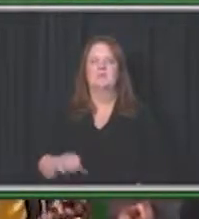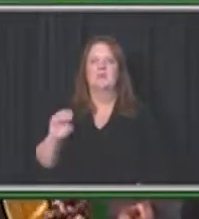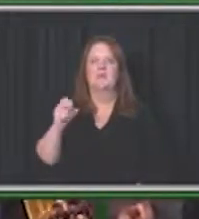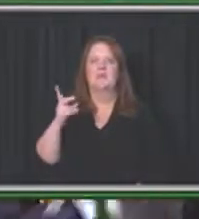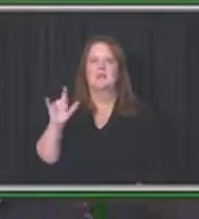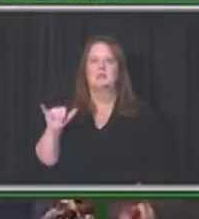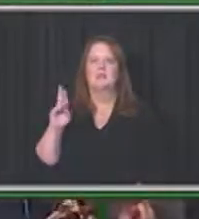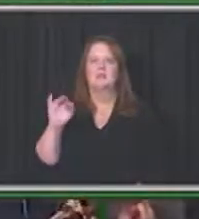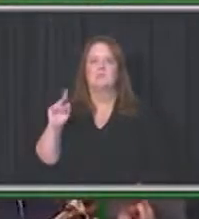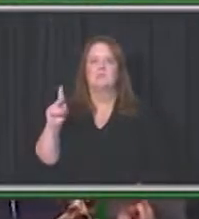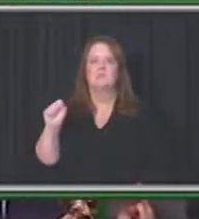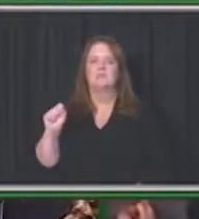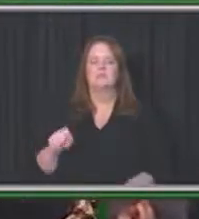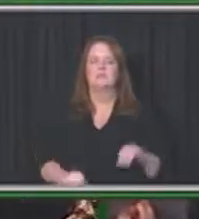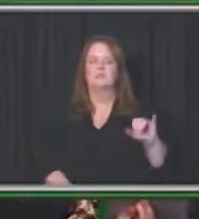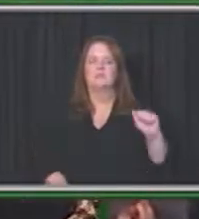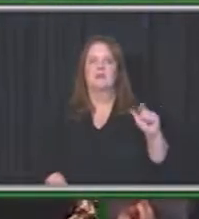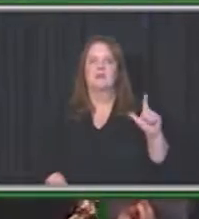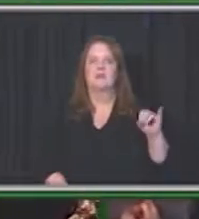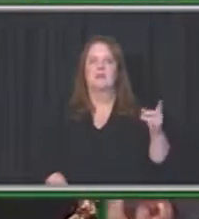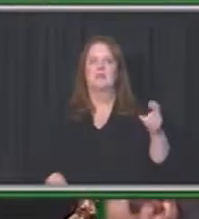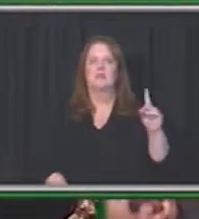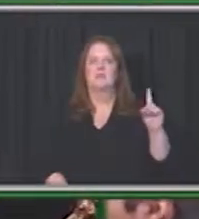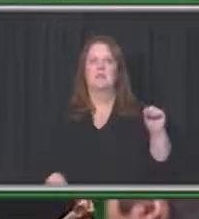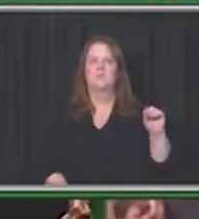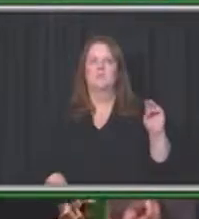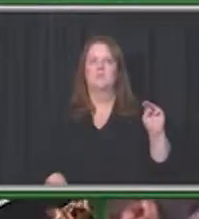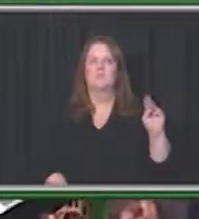Ashley Brooks. Alejandro Mechor.